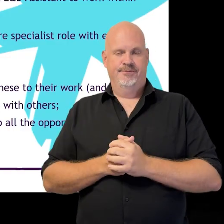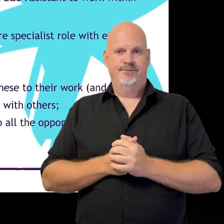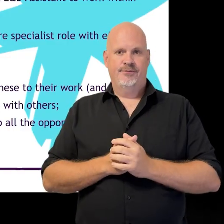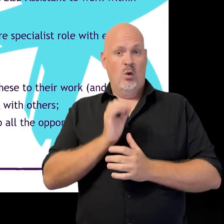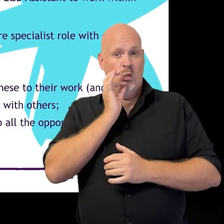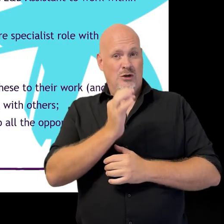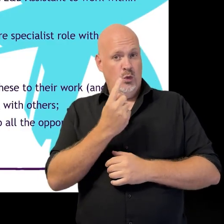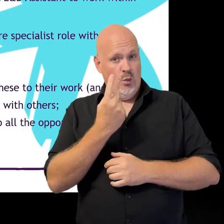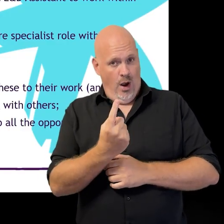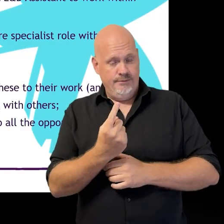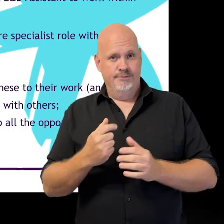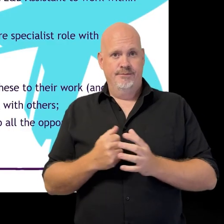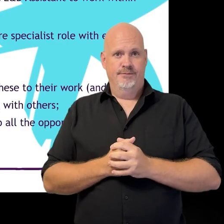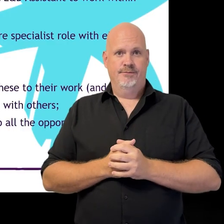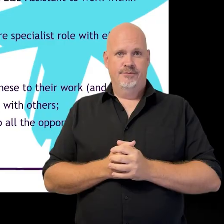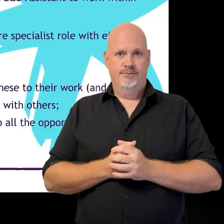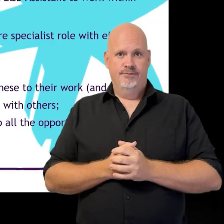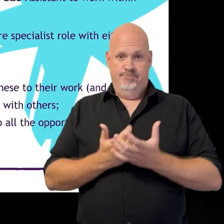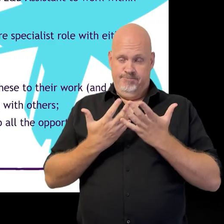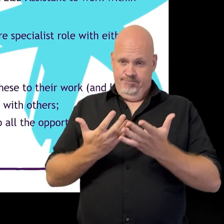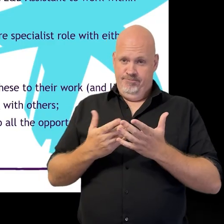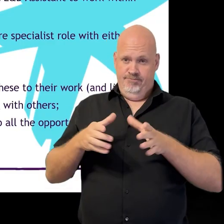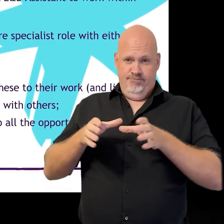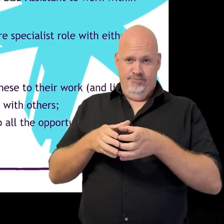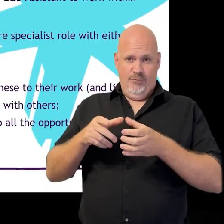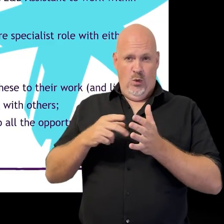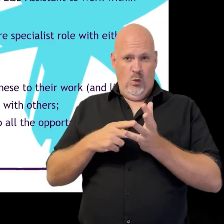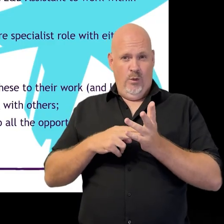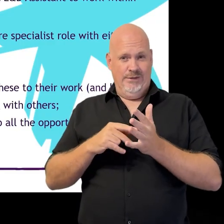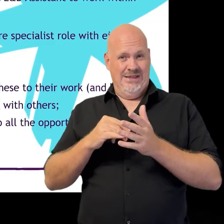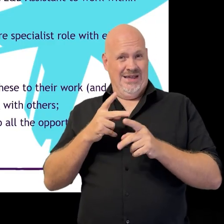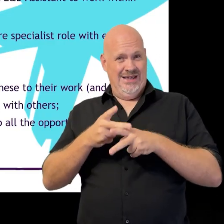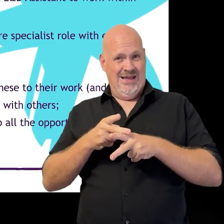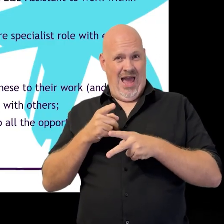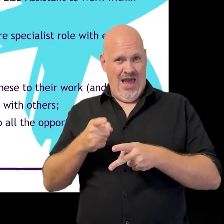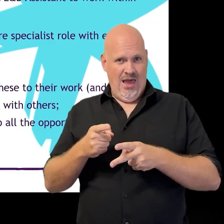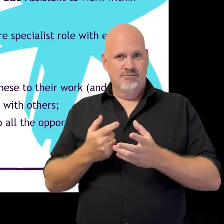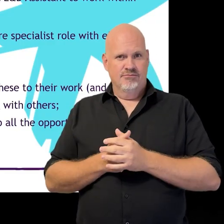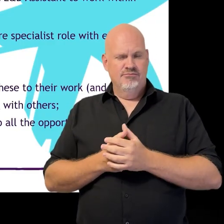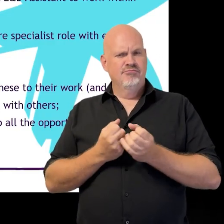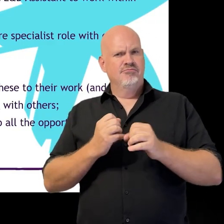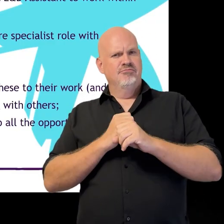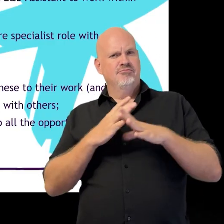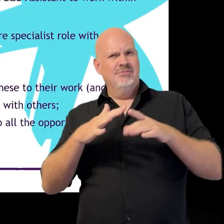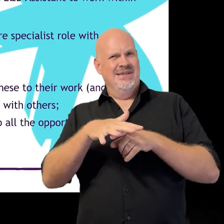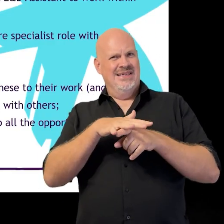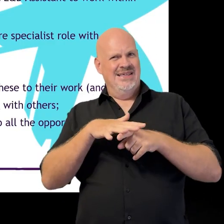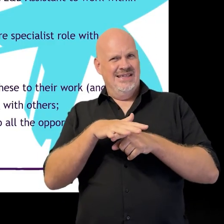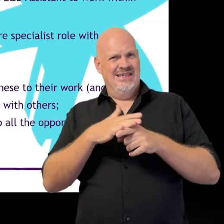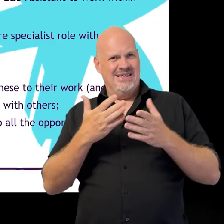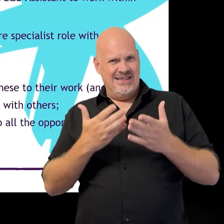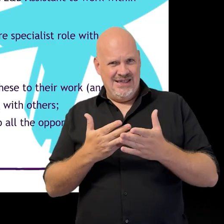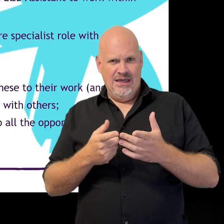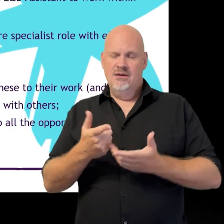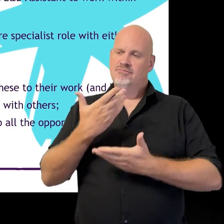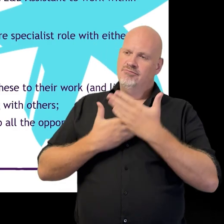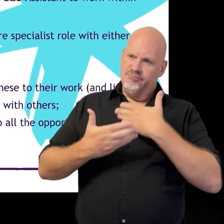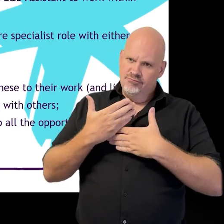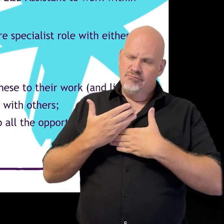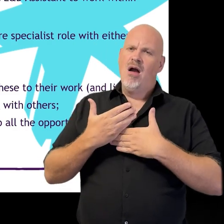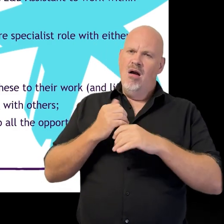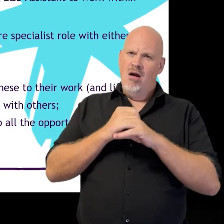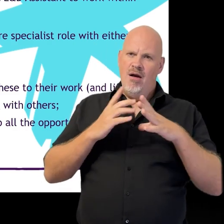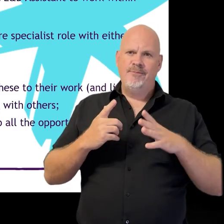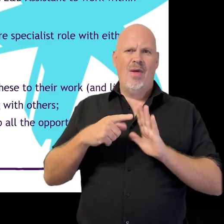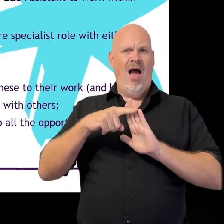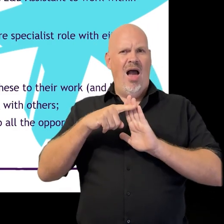This slide is a synopsis of it. You will probably find more hints and tips when you read the full scenario.